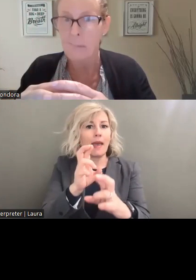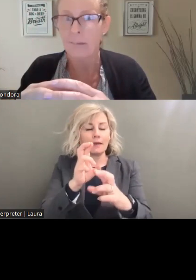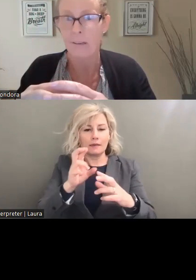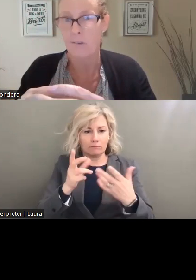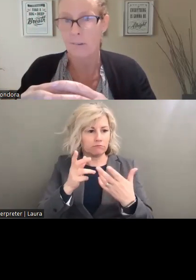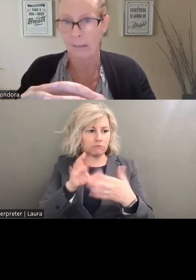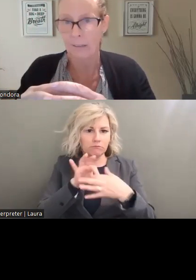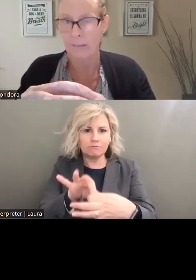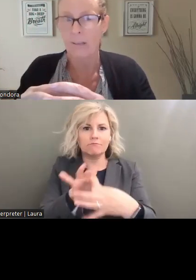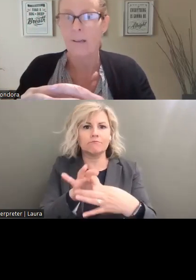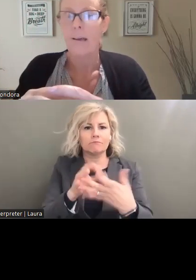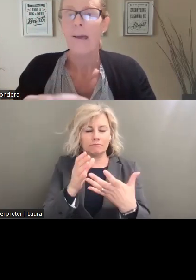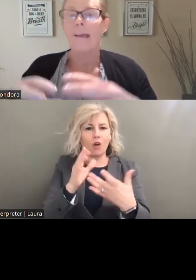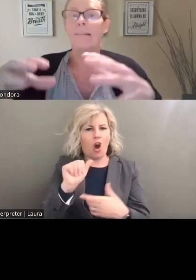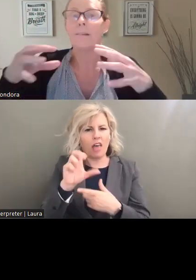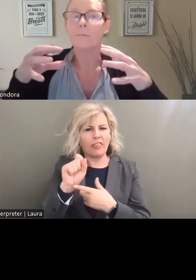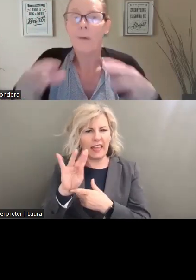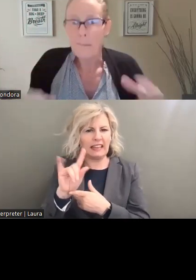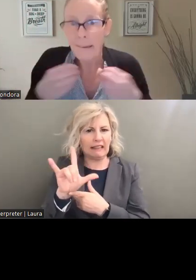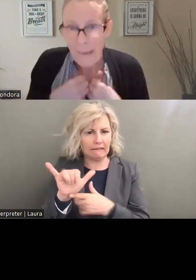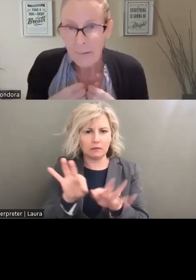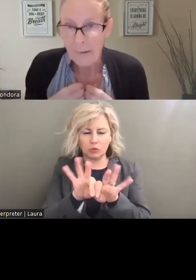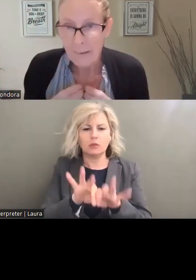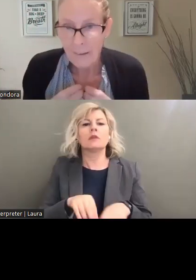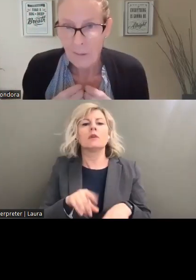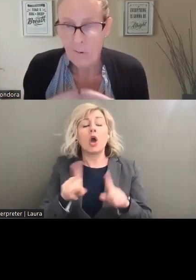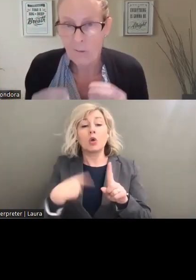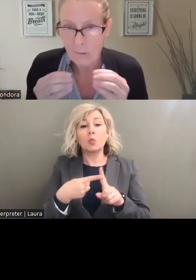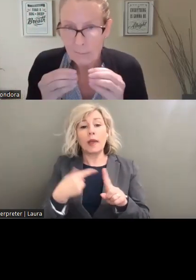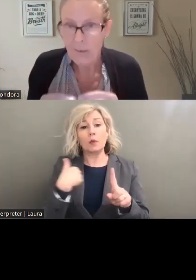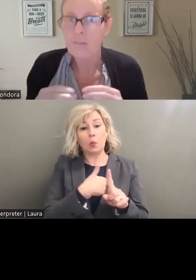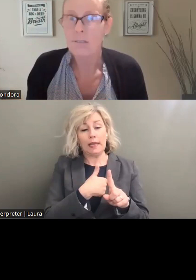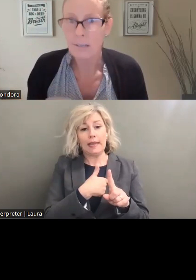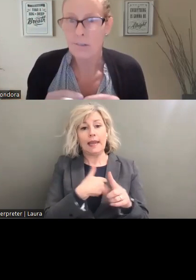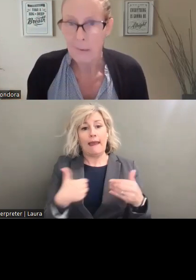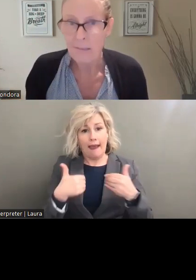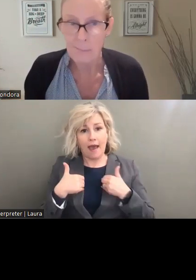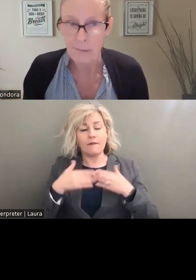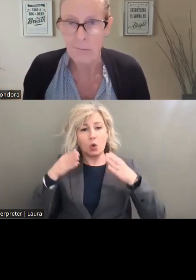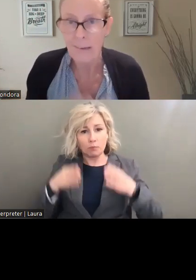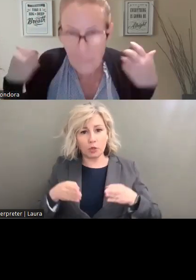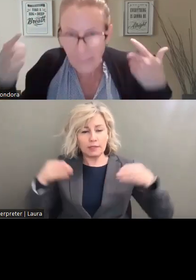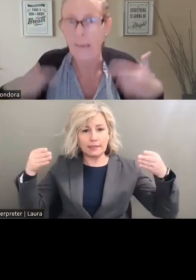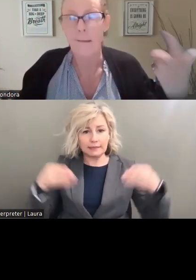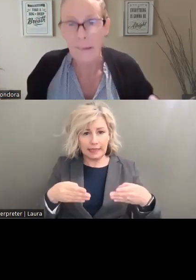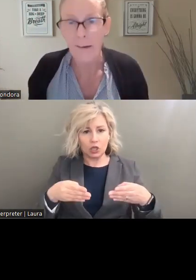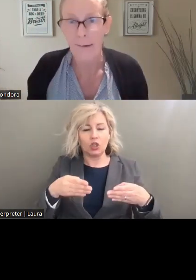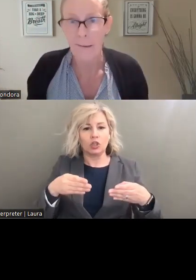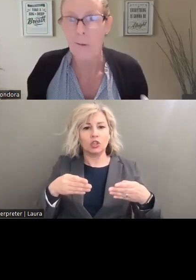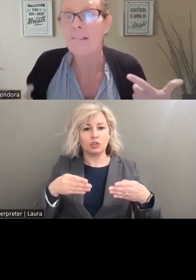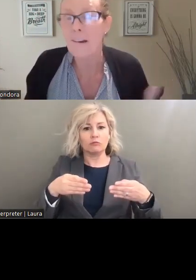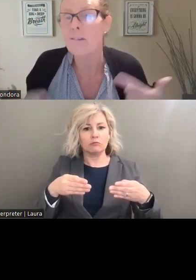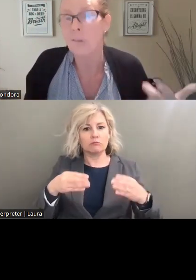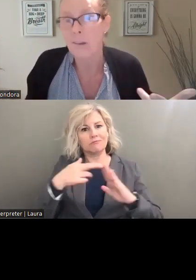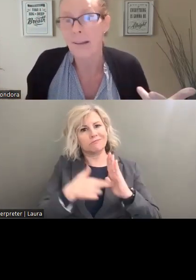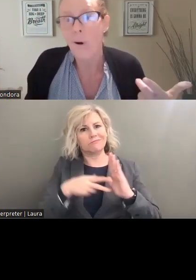with people is critical. And when we carry those person-centered principles, we need to be thinking about carrying